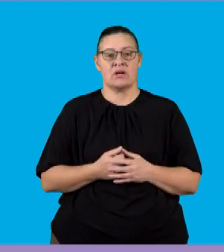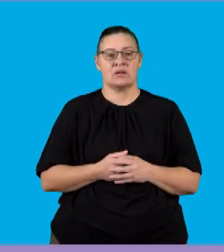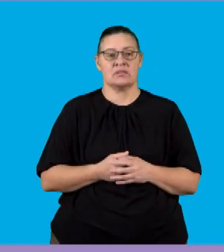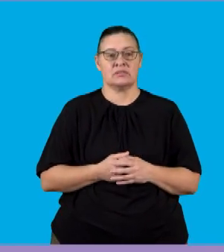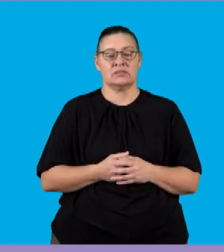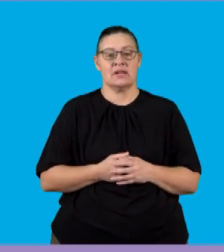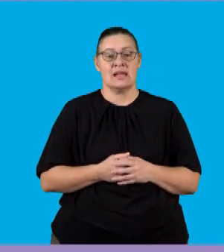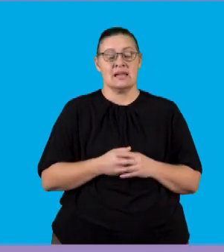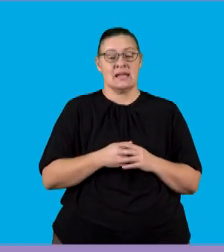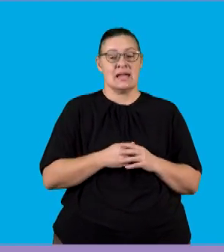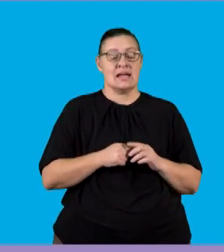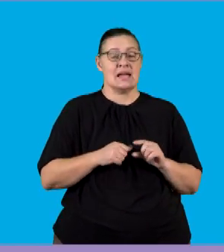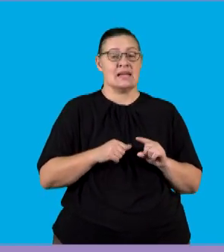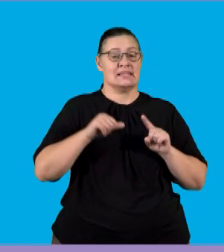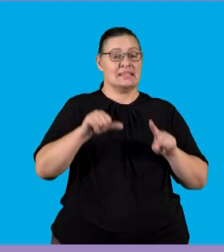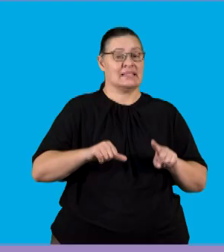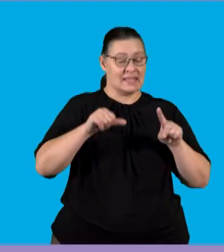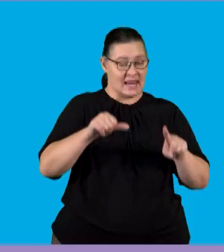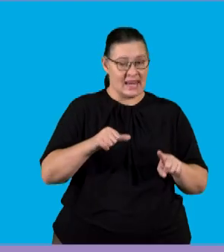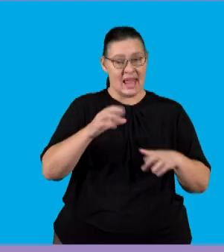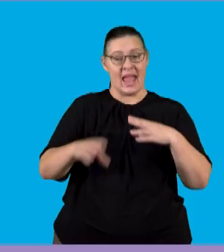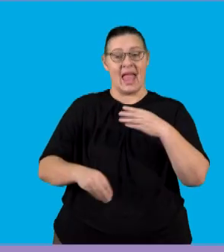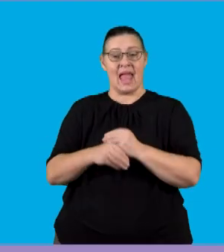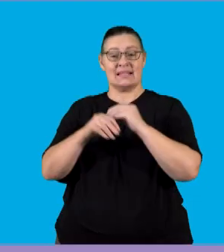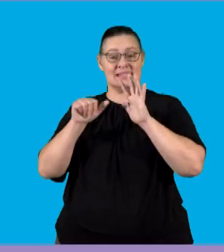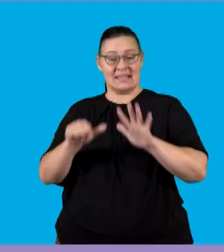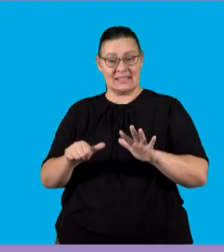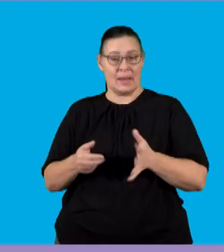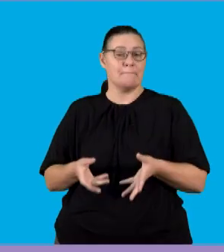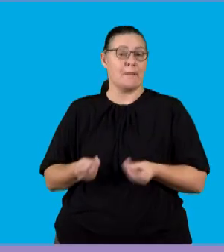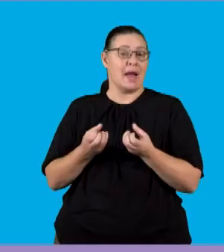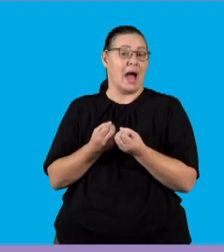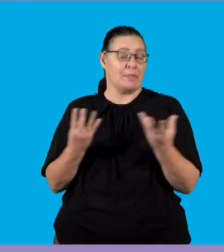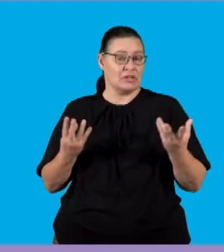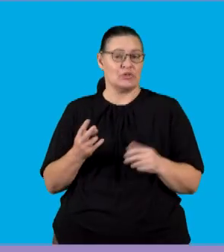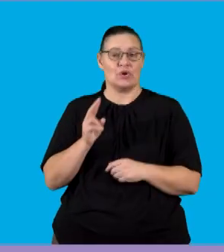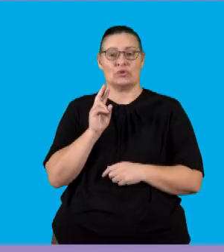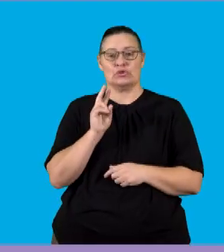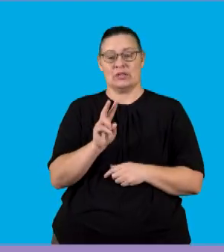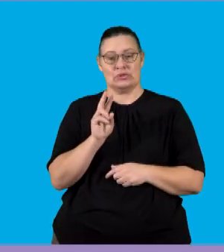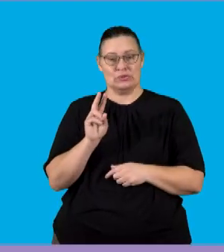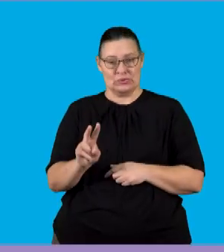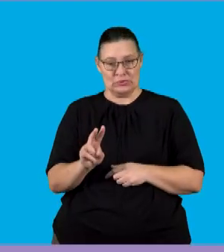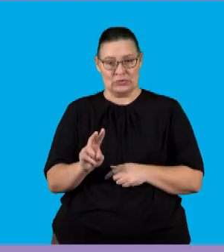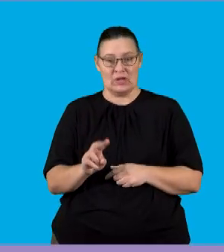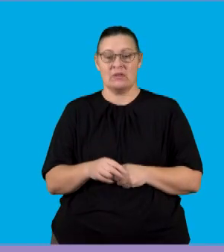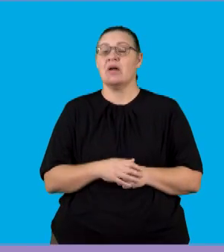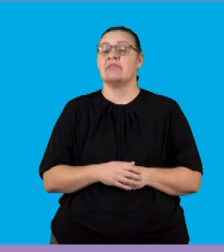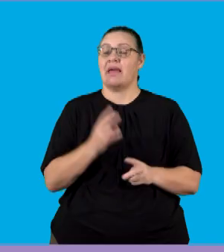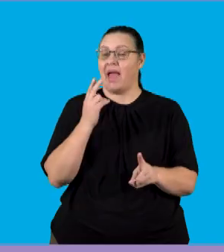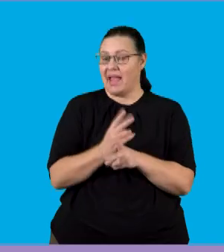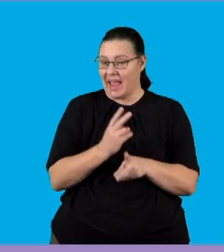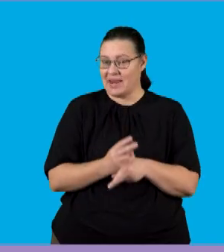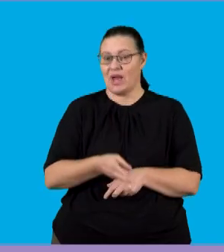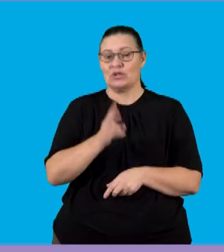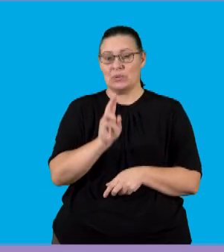16, add a 6. And of course, that is going to give us 22. And then from the 22, we are